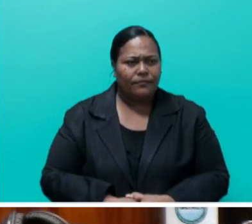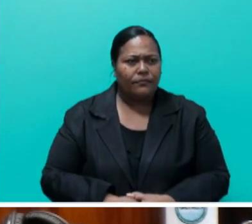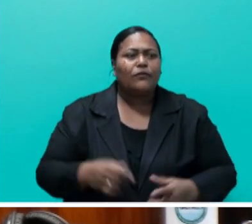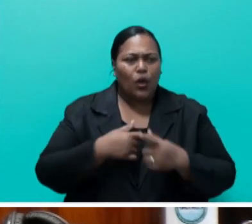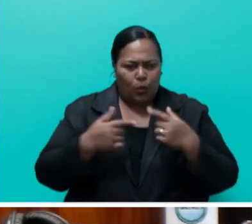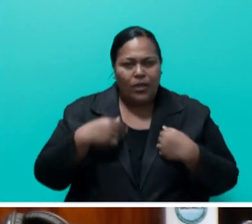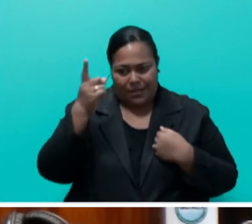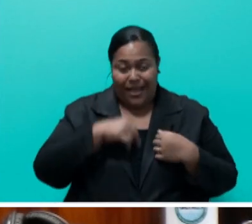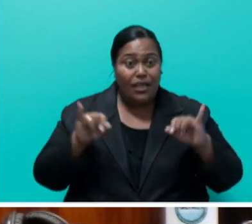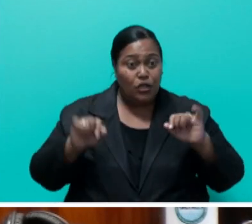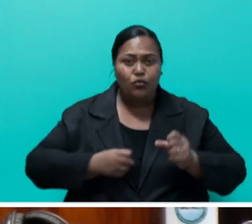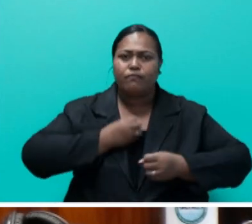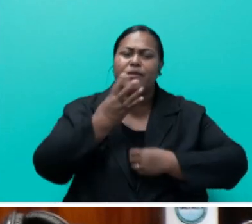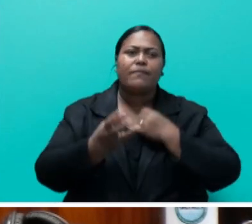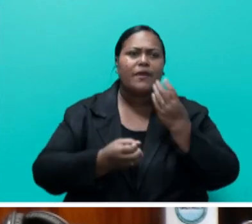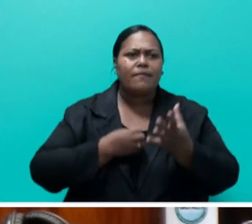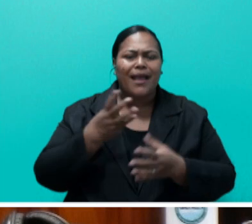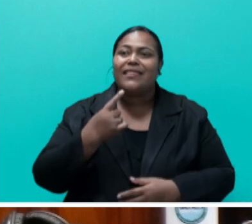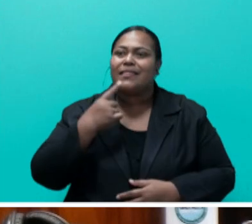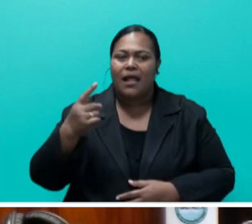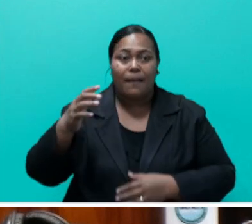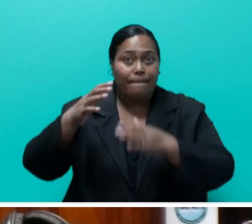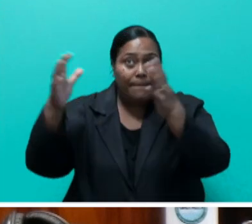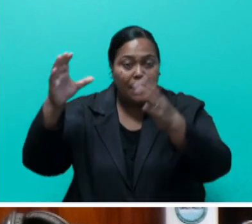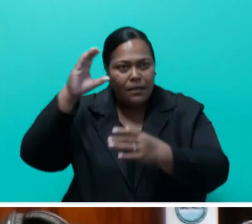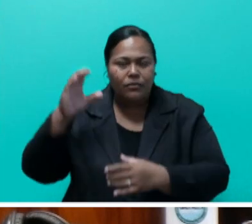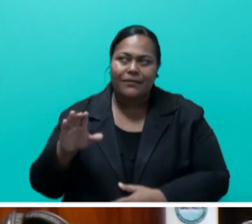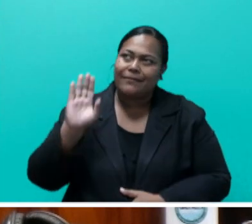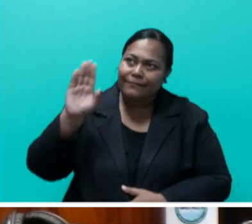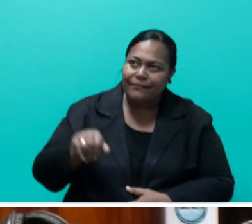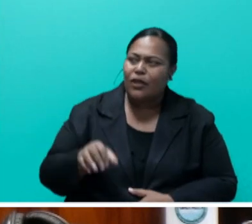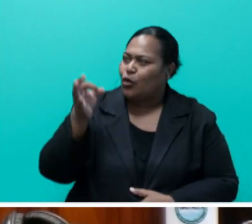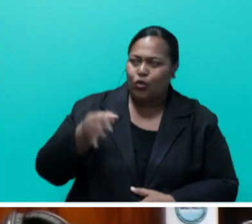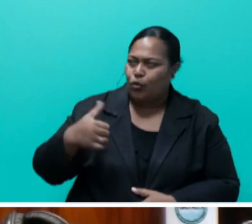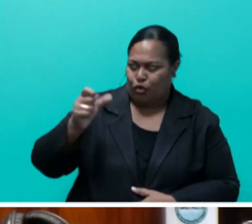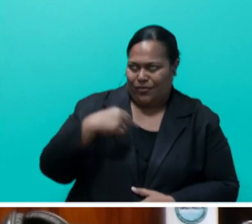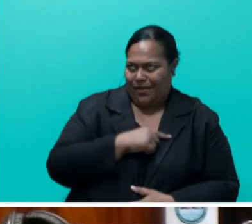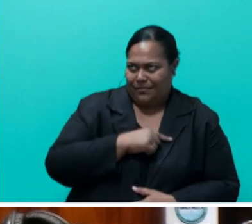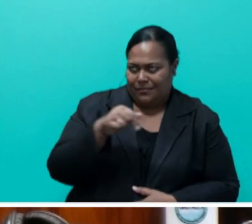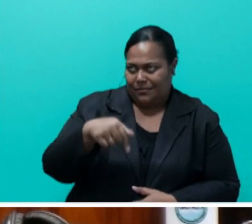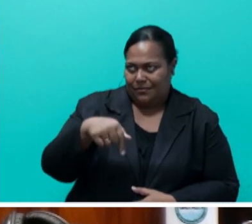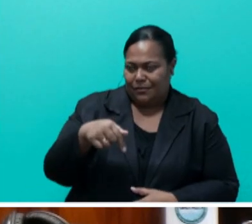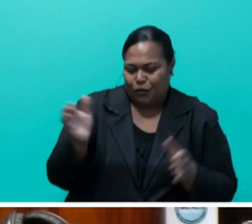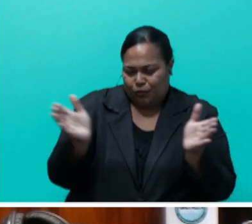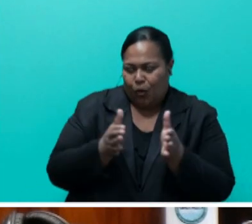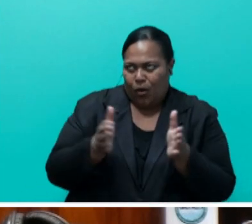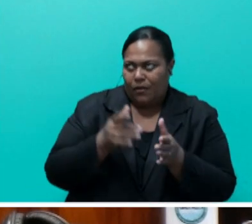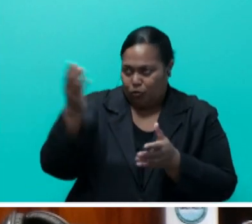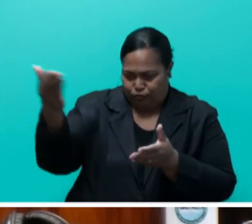and tell these bigger countries, hey, look, don't use us as a buffer zone.